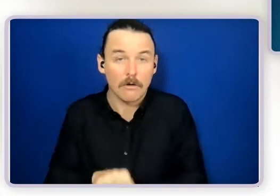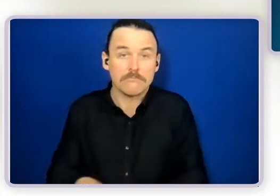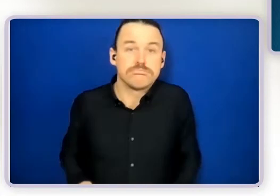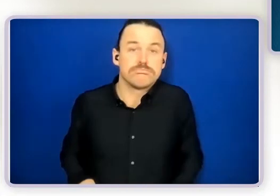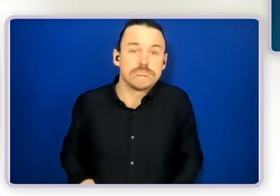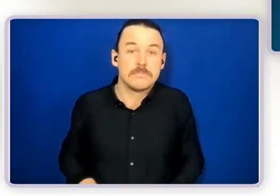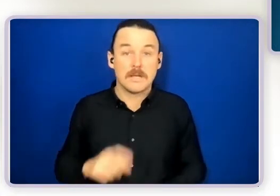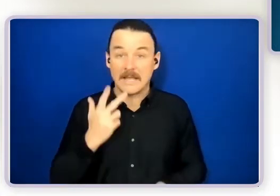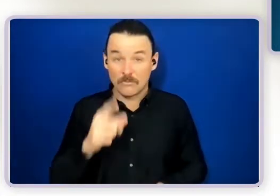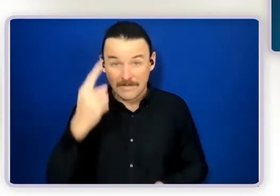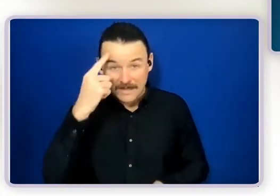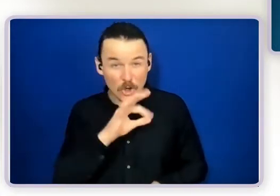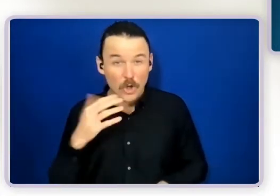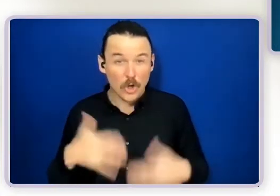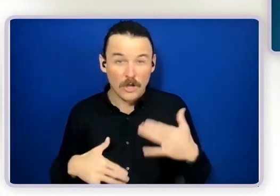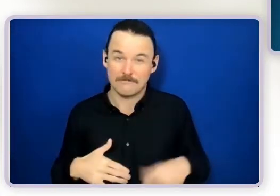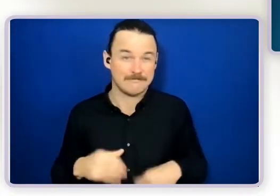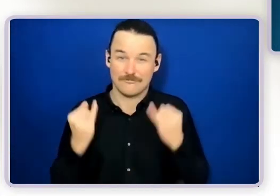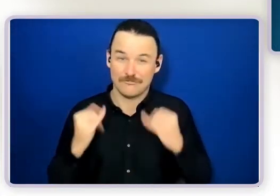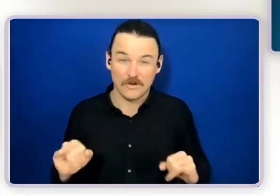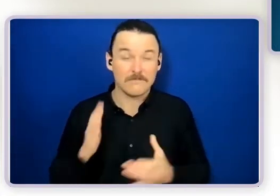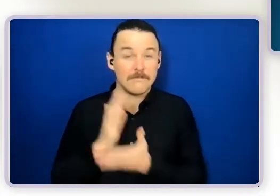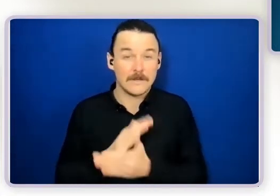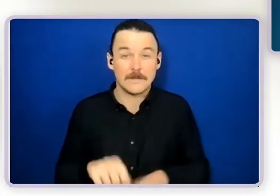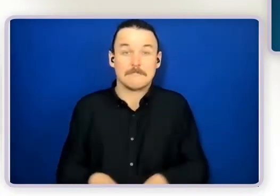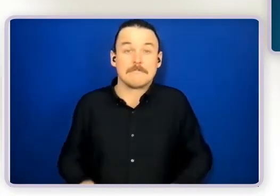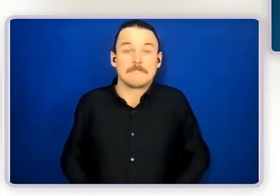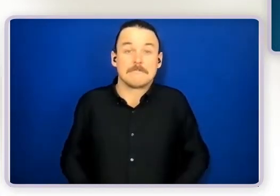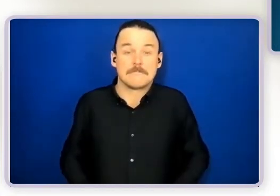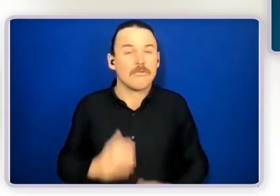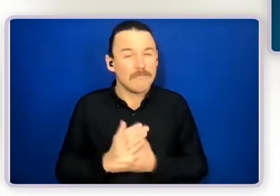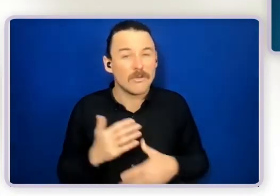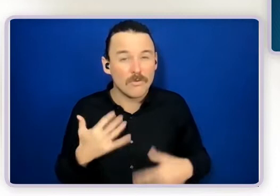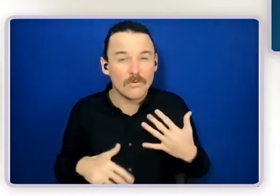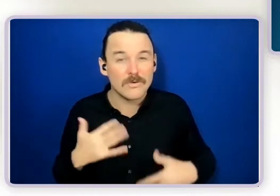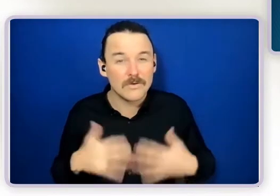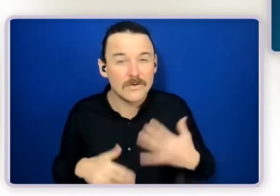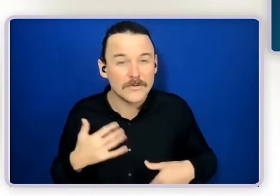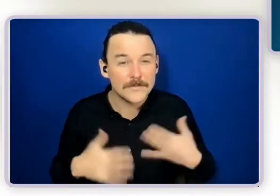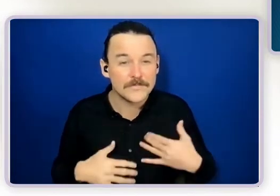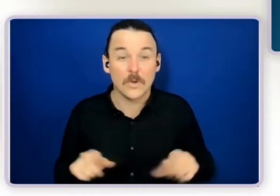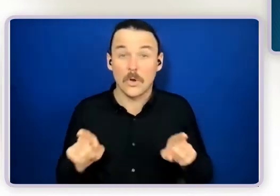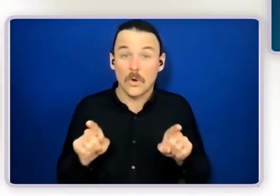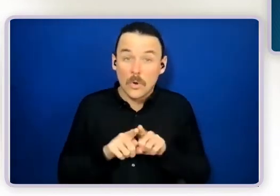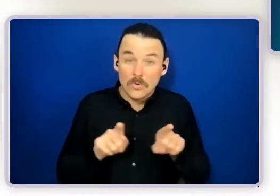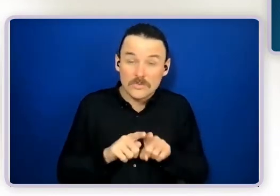Next, controlling one behaviour using a restrictive practice can lead to other behaviours of